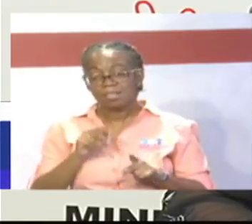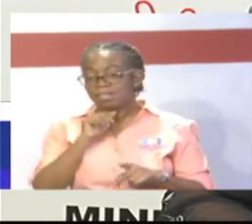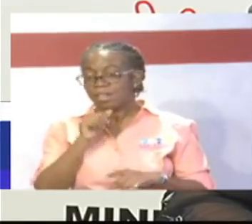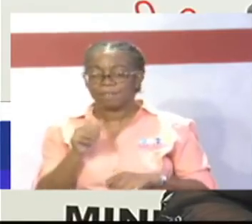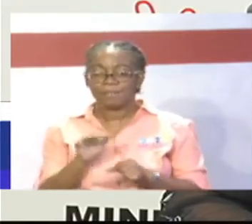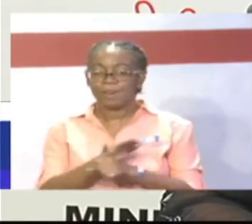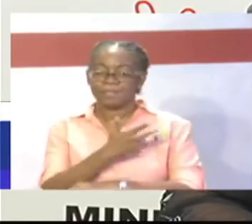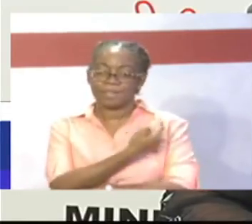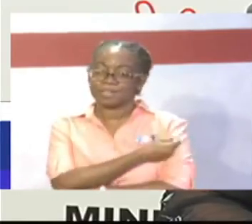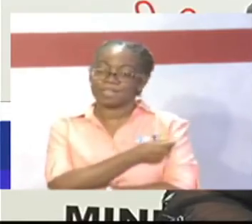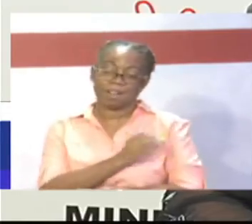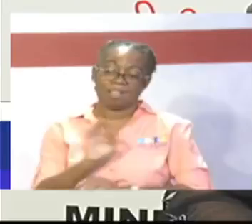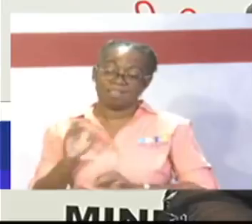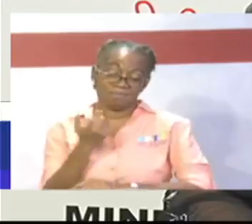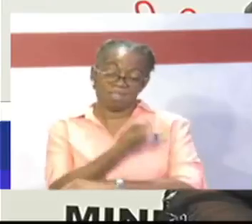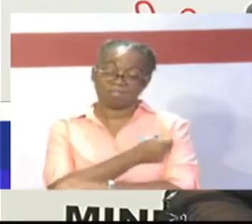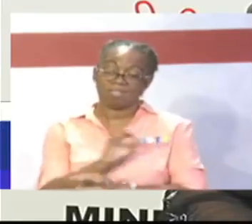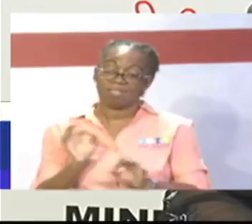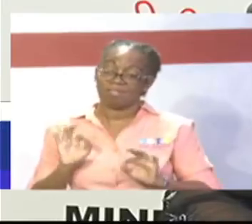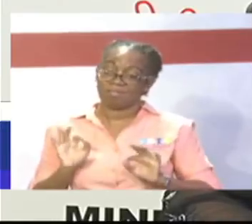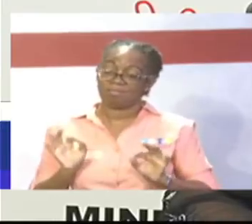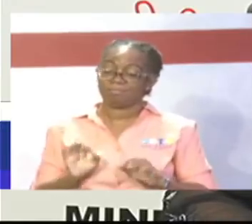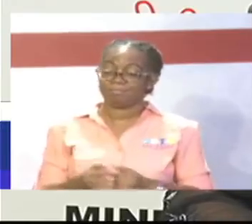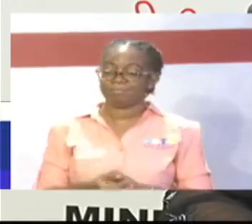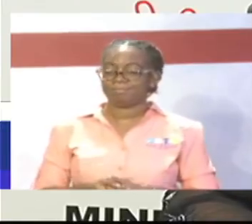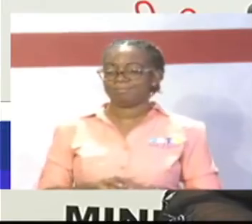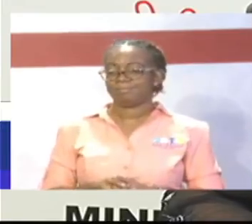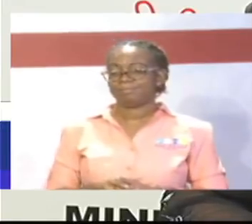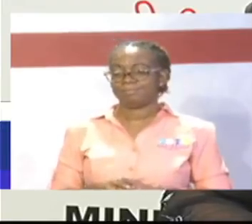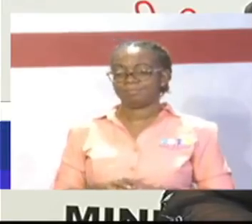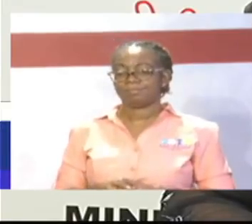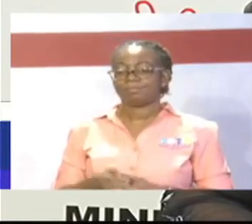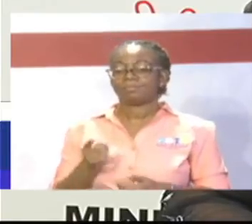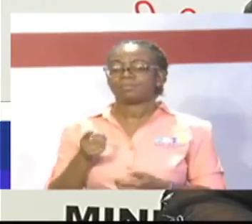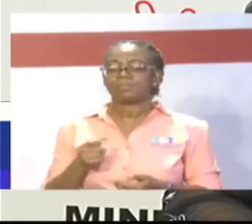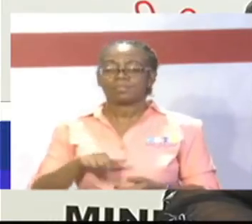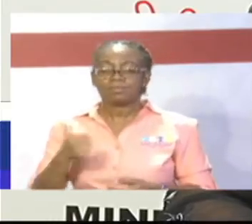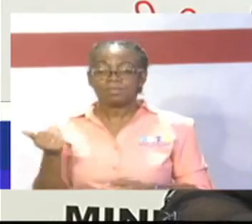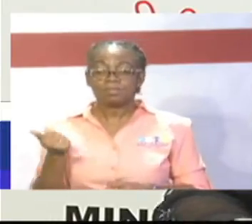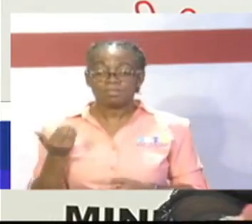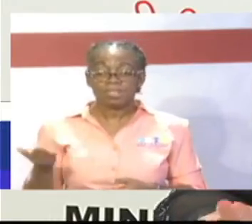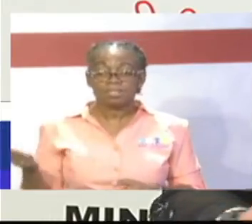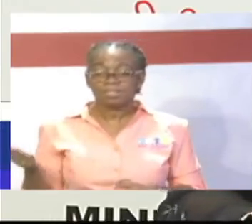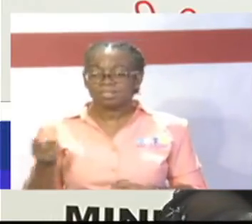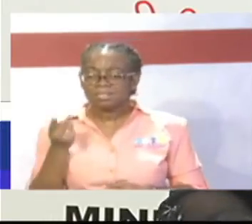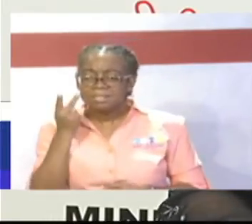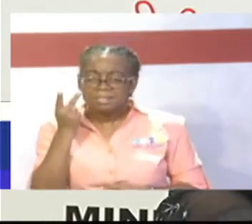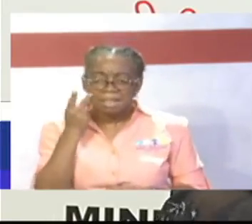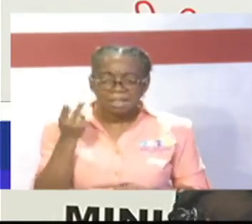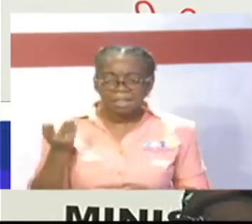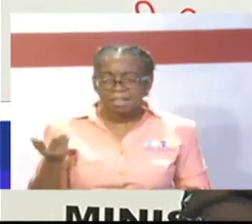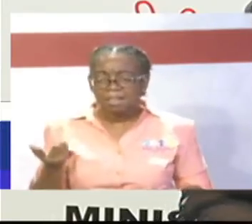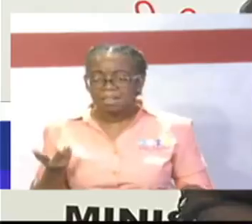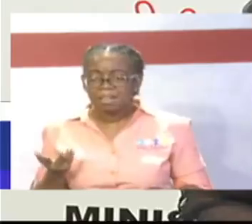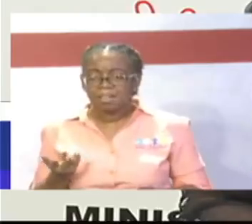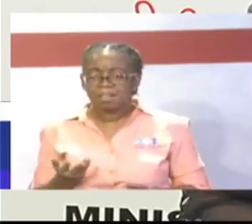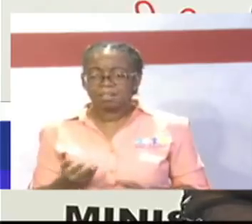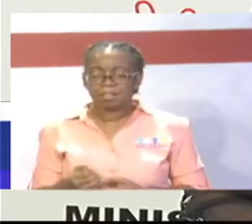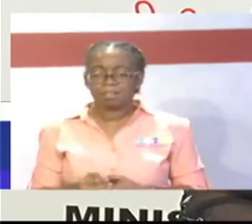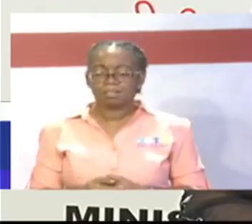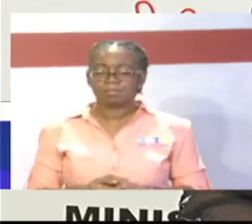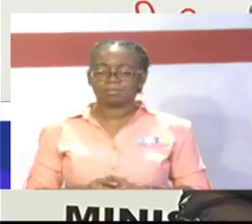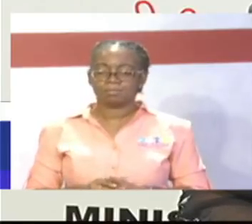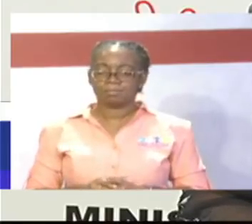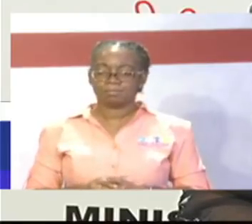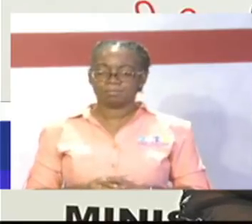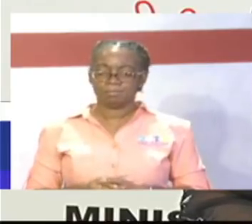fully vaccinated. The other trend that we have noticed with respect to the